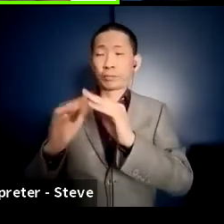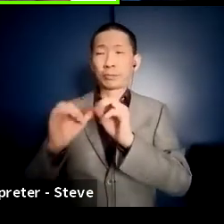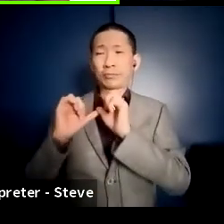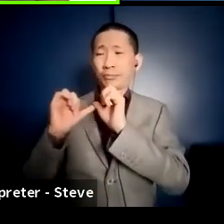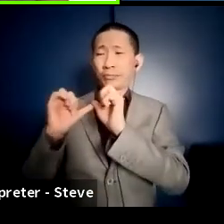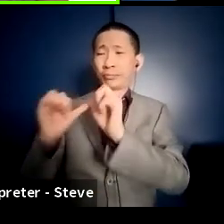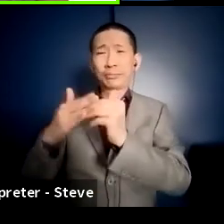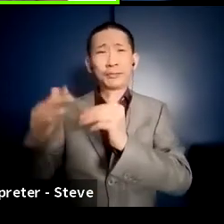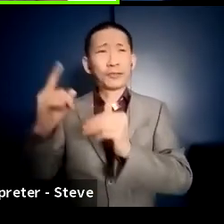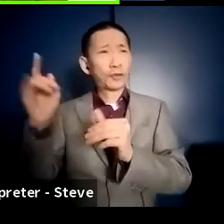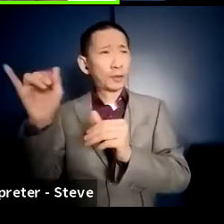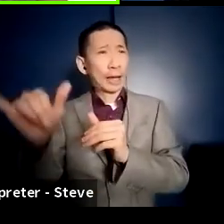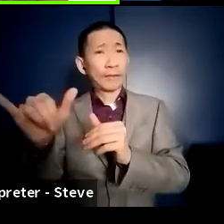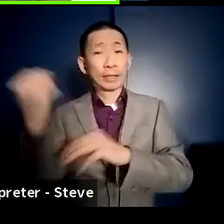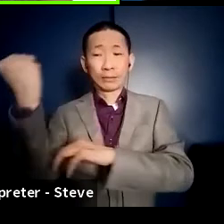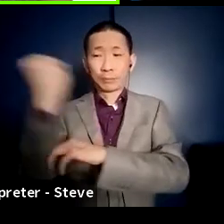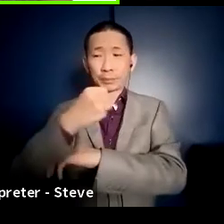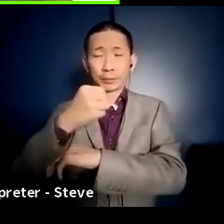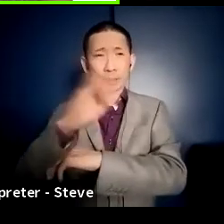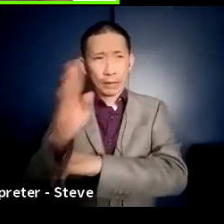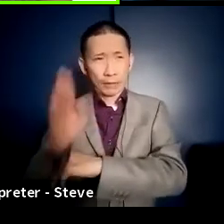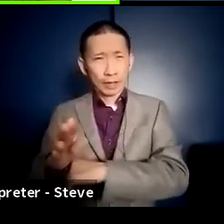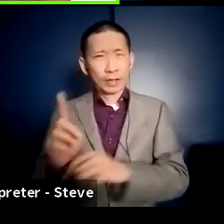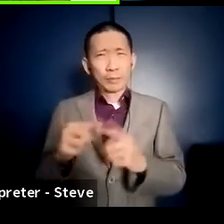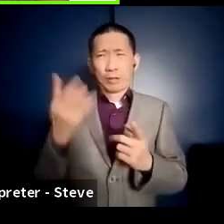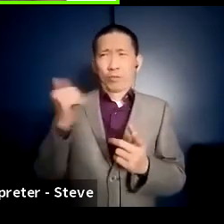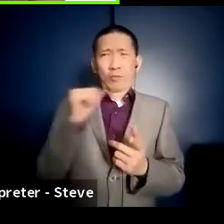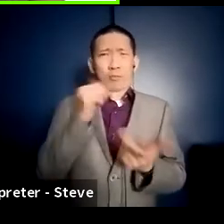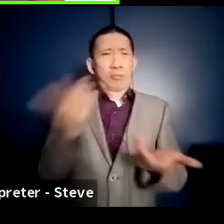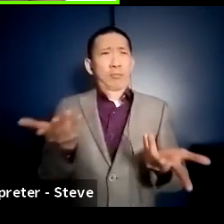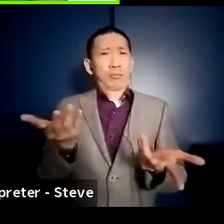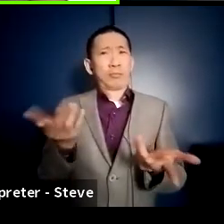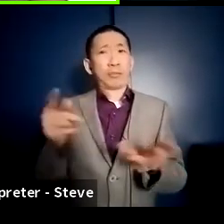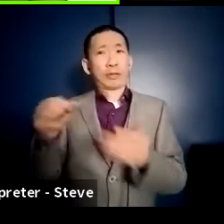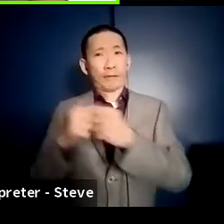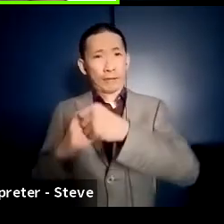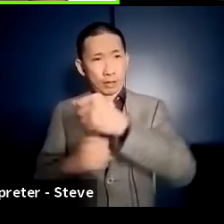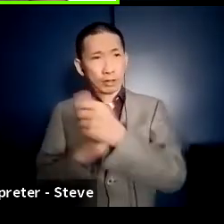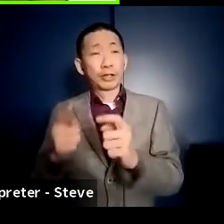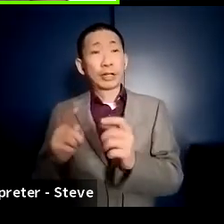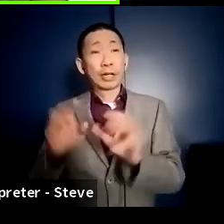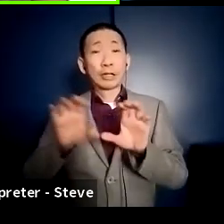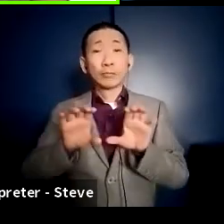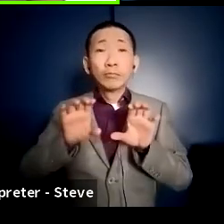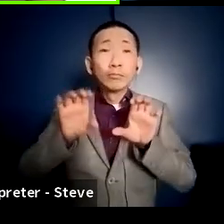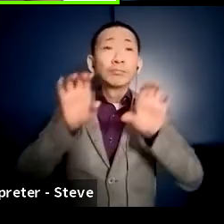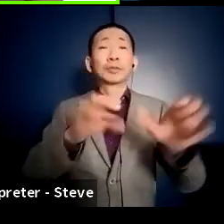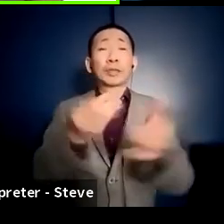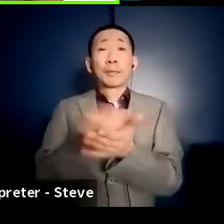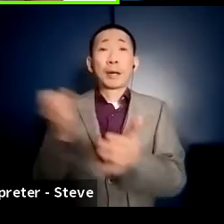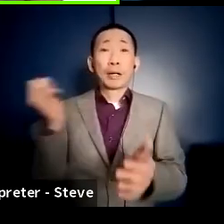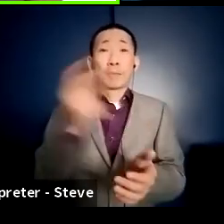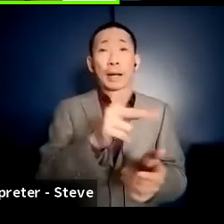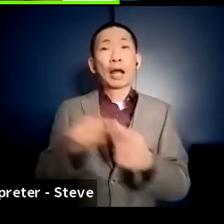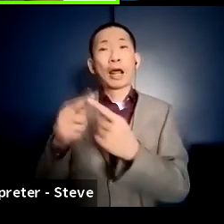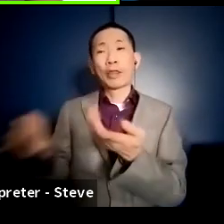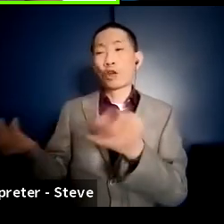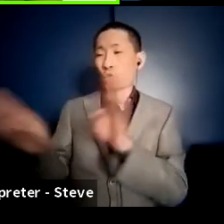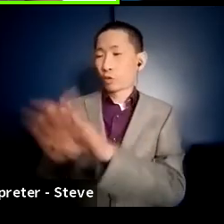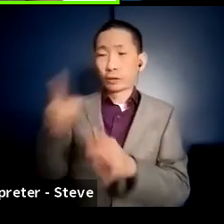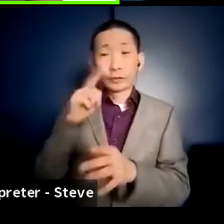why these foundations shouldn't just literally give all the money back and then close forever.